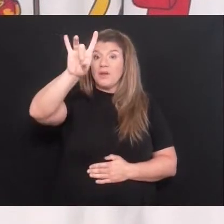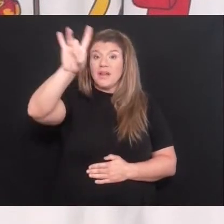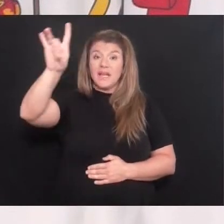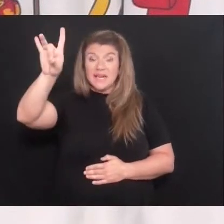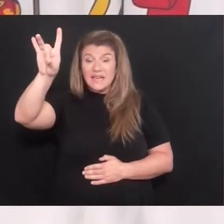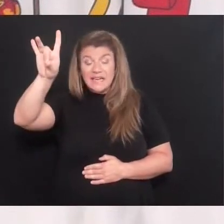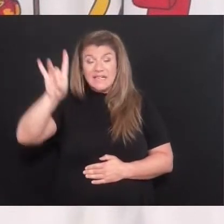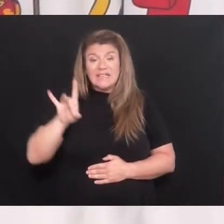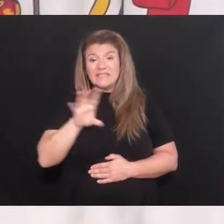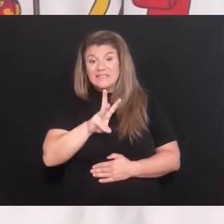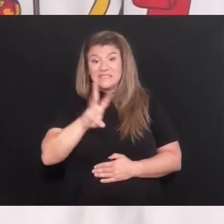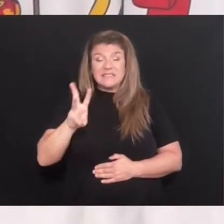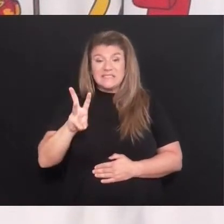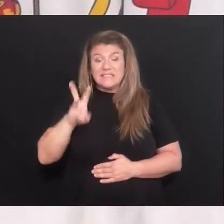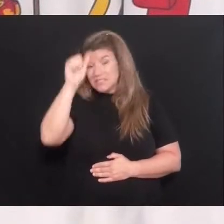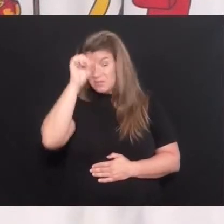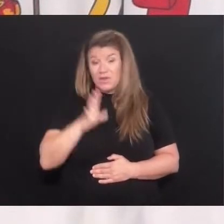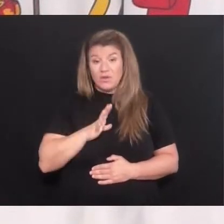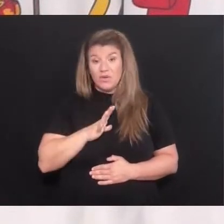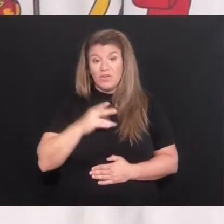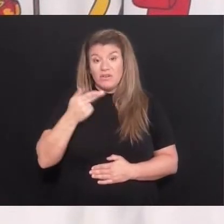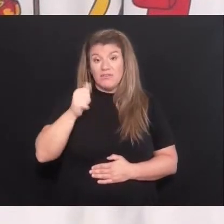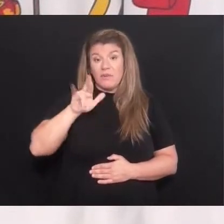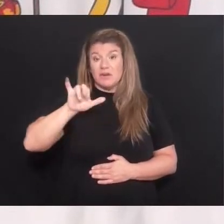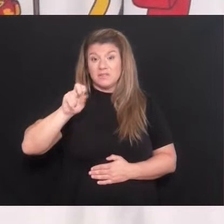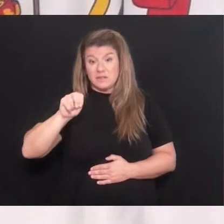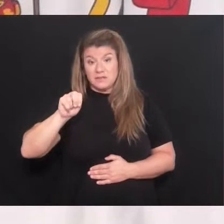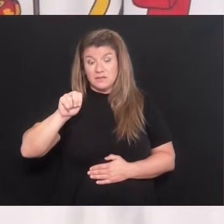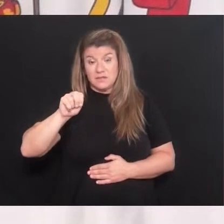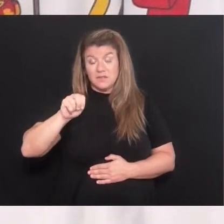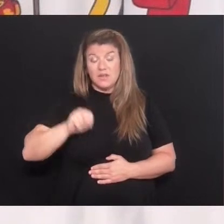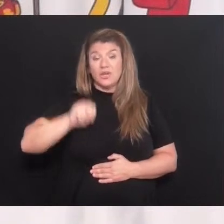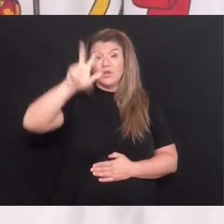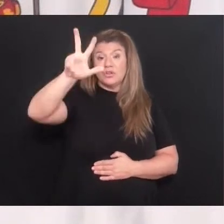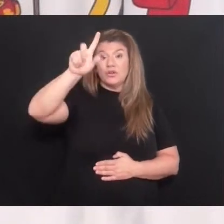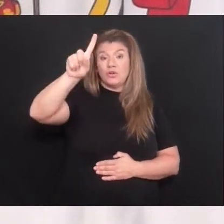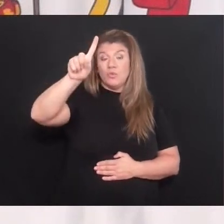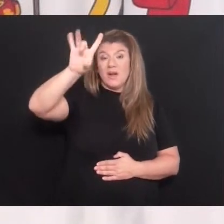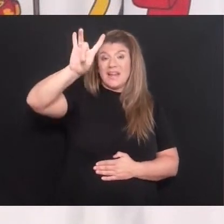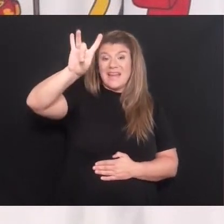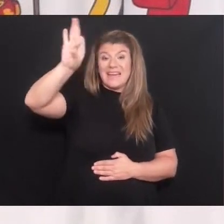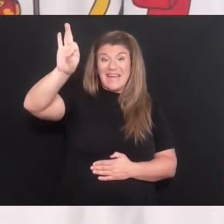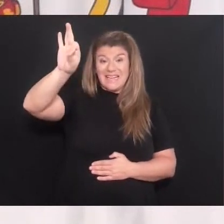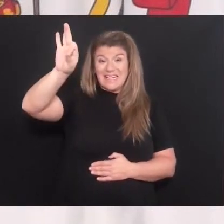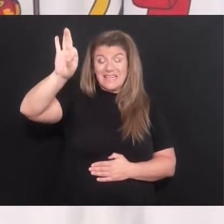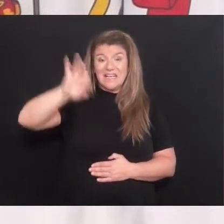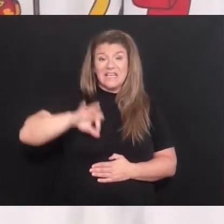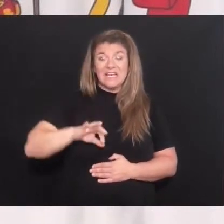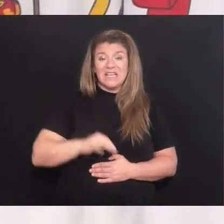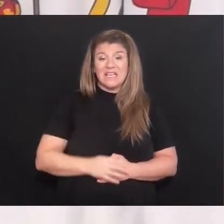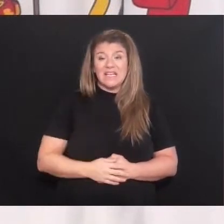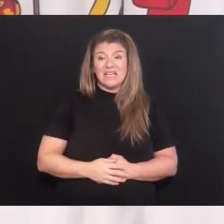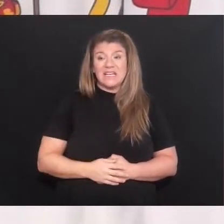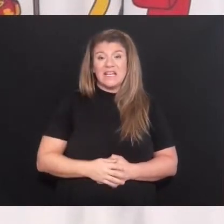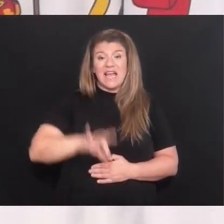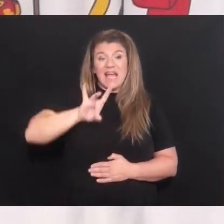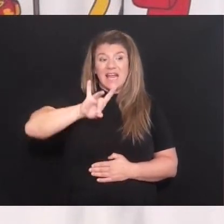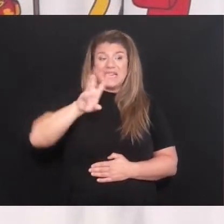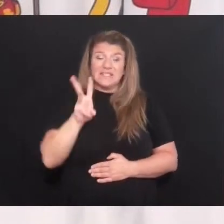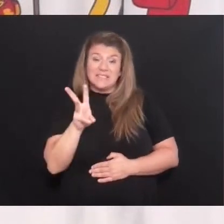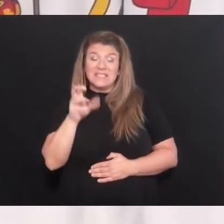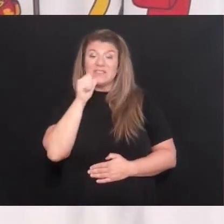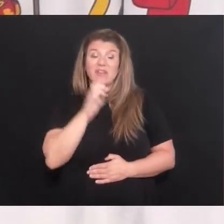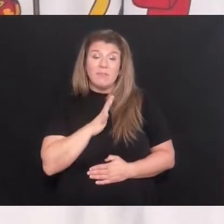3,188th death is a 66-year-old male from Harrison County. 3,189th death is a